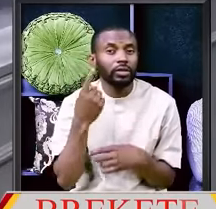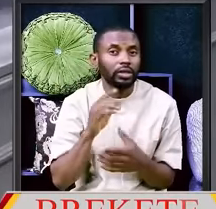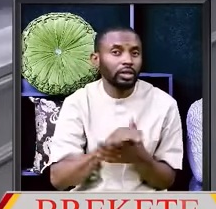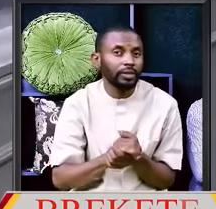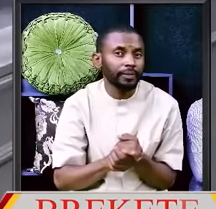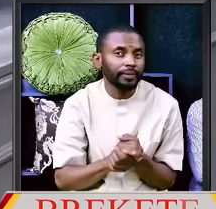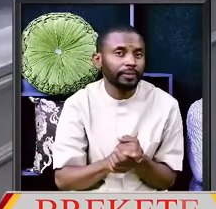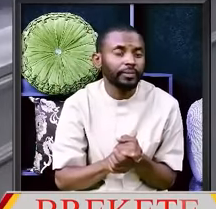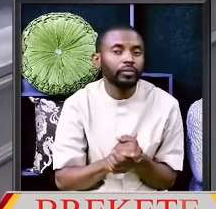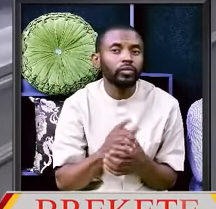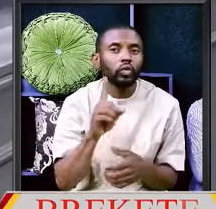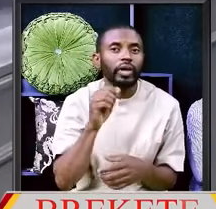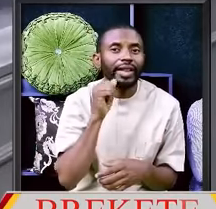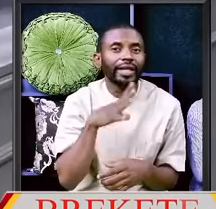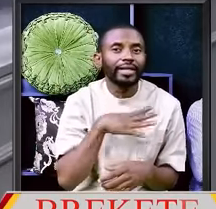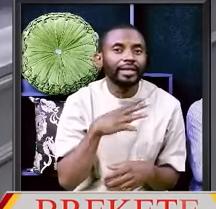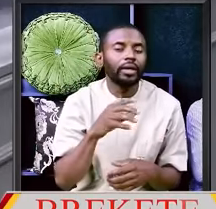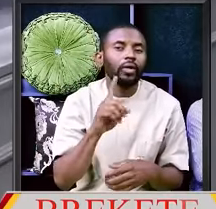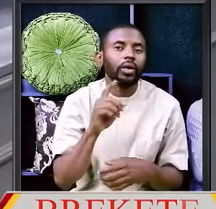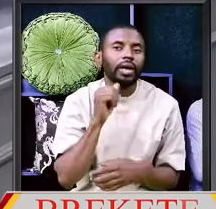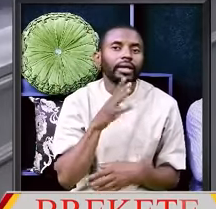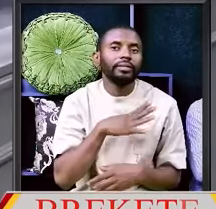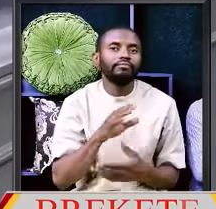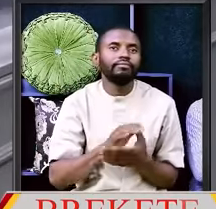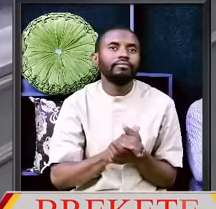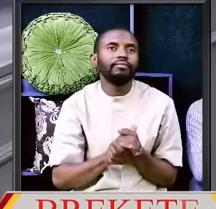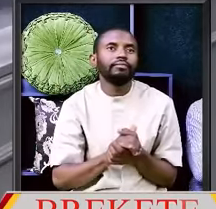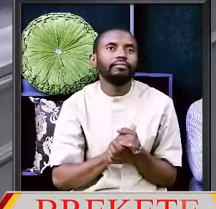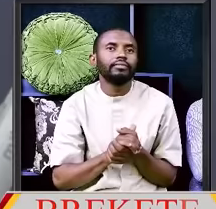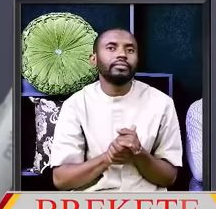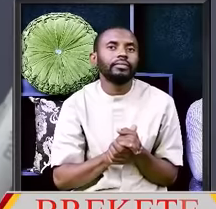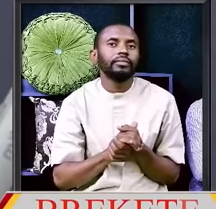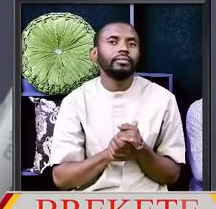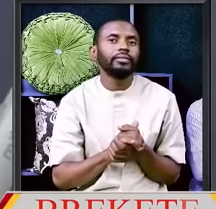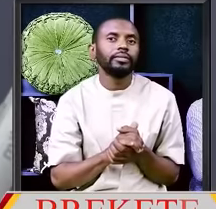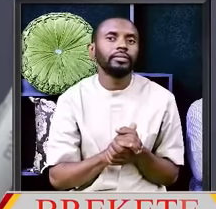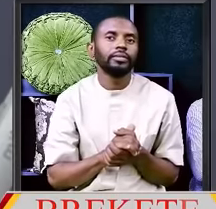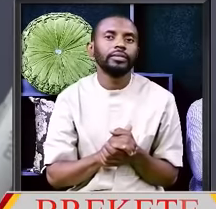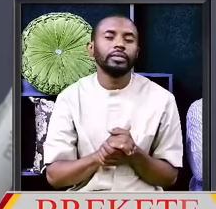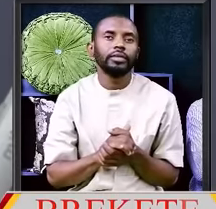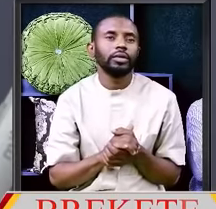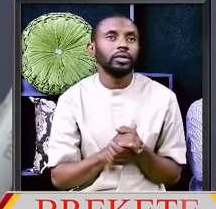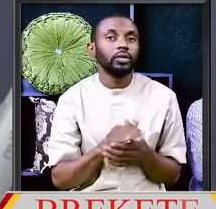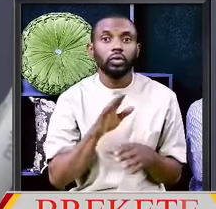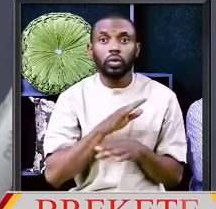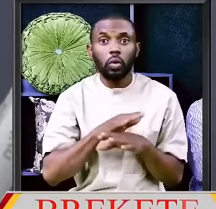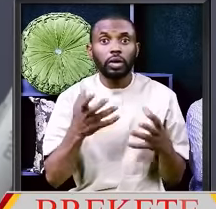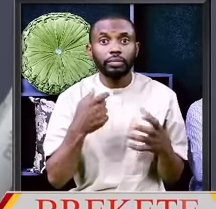us, okay, one lady, you don't want us to talk about whatever he hasn't said in the studio.